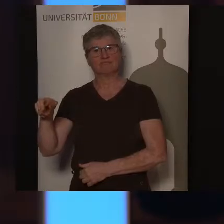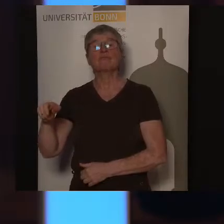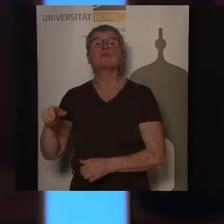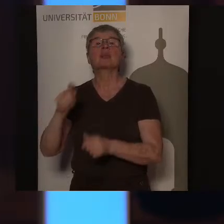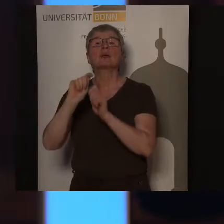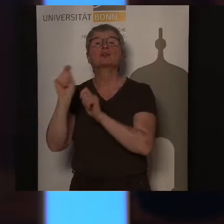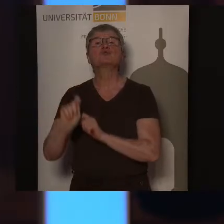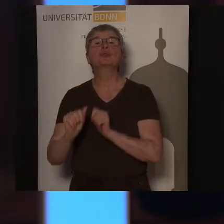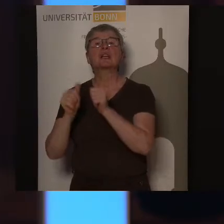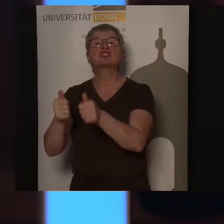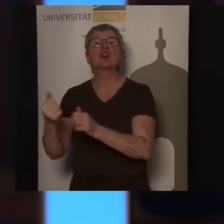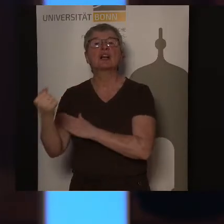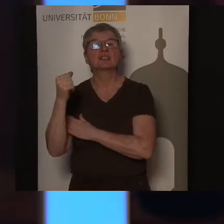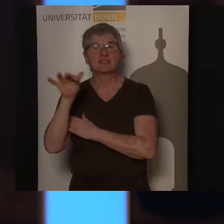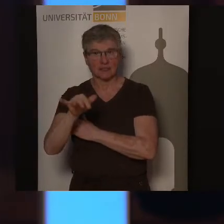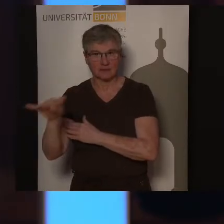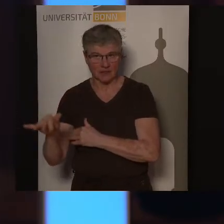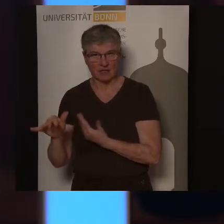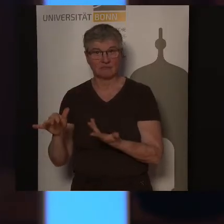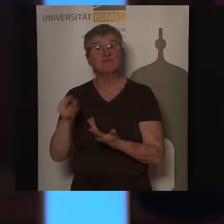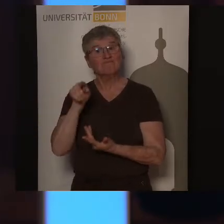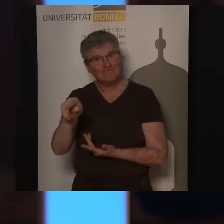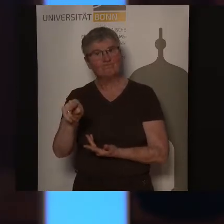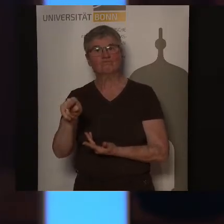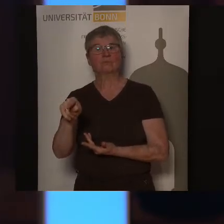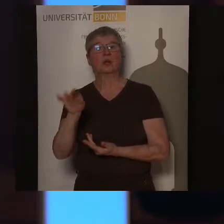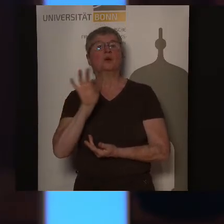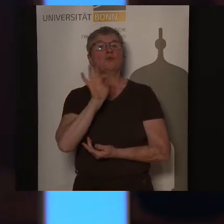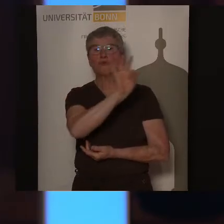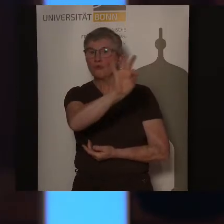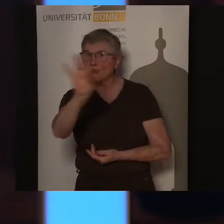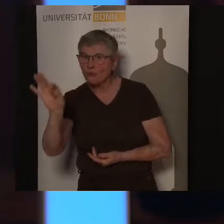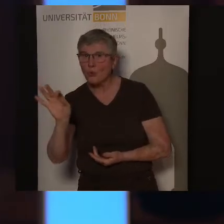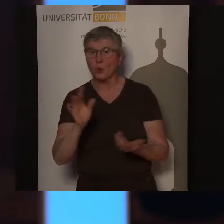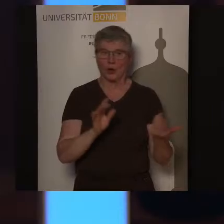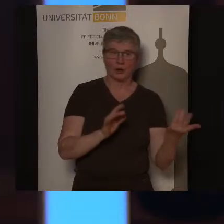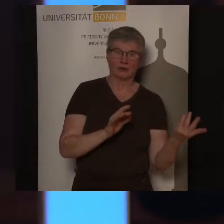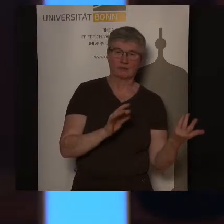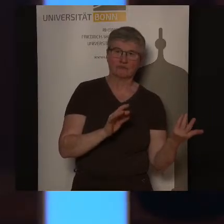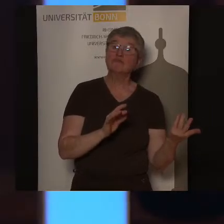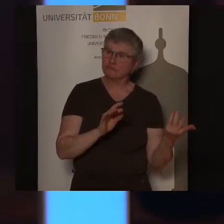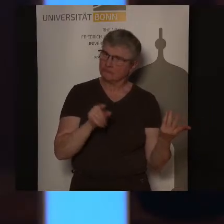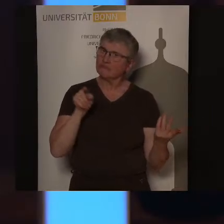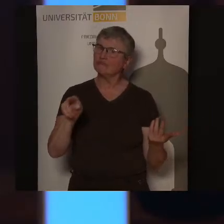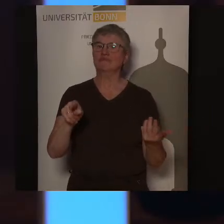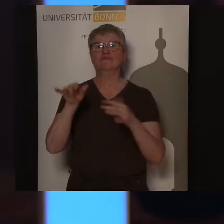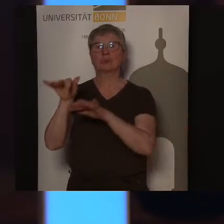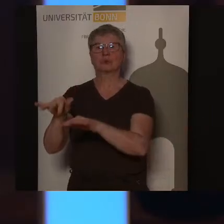these questions. We have 3 student workers there who are there for you.